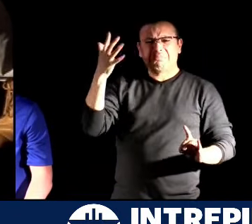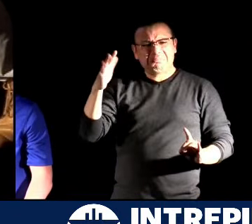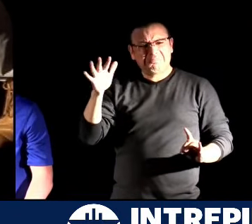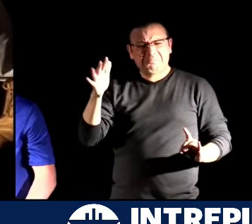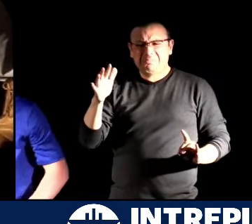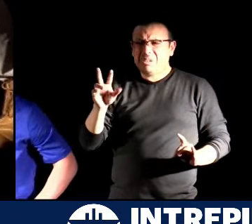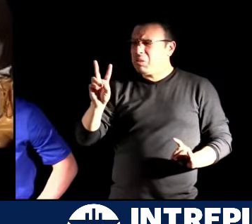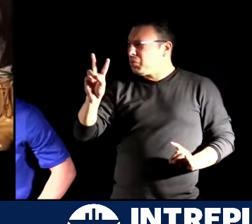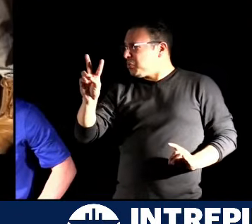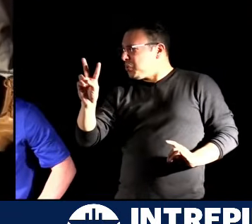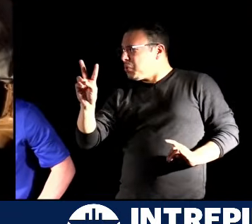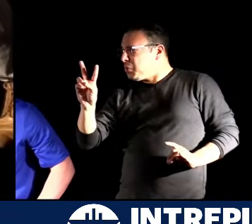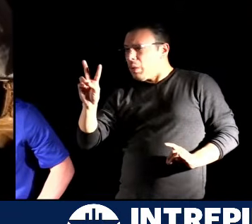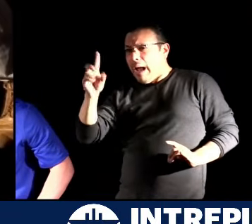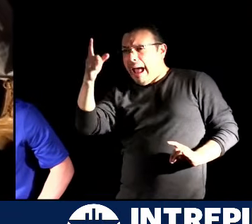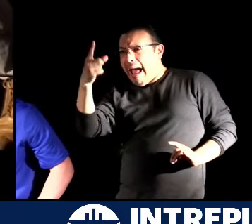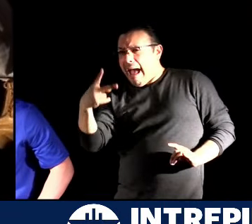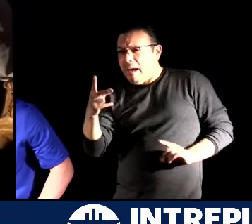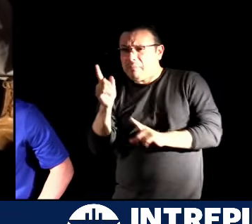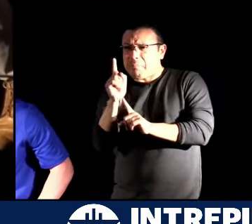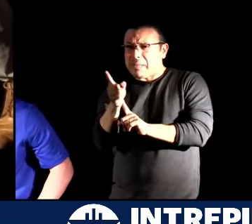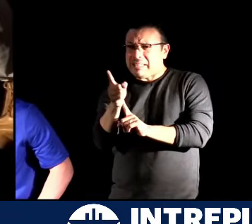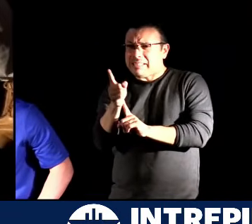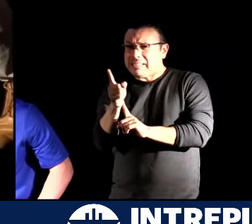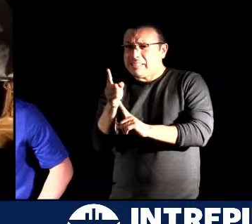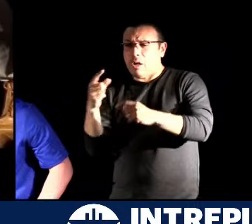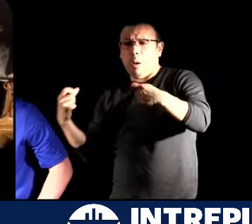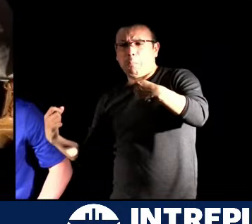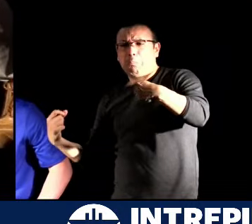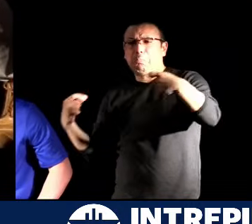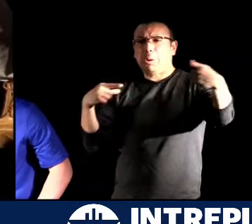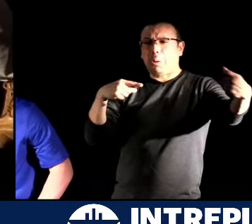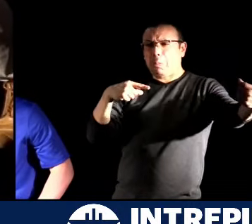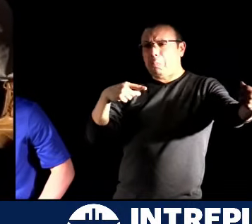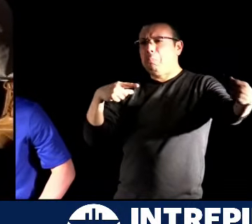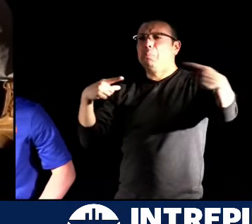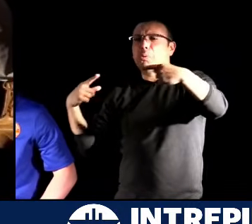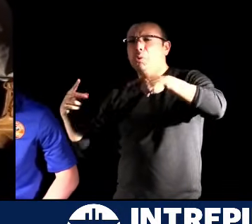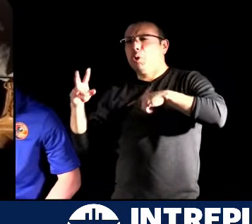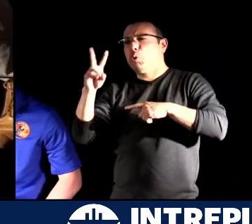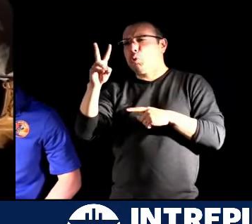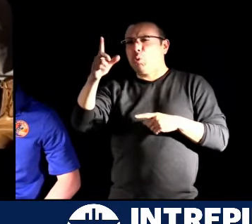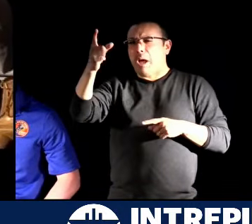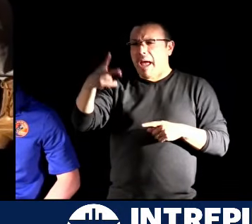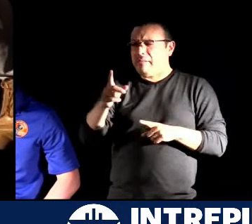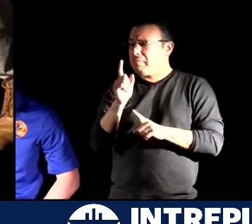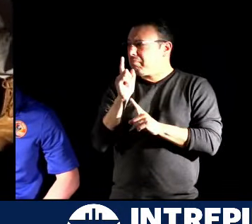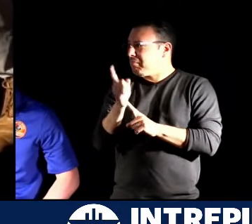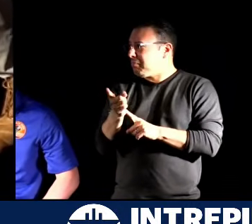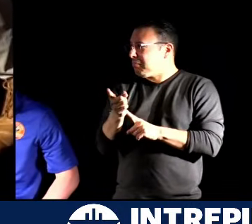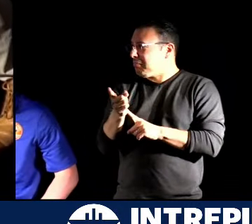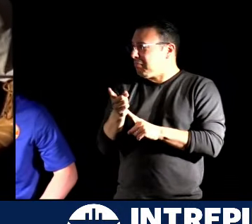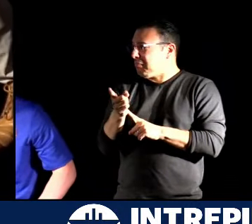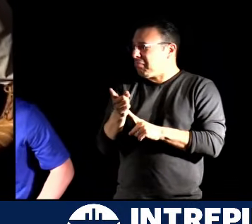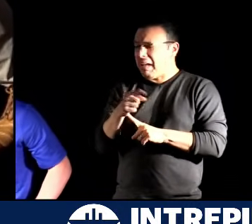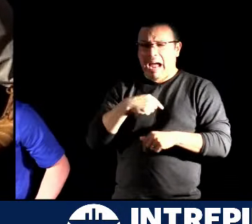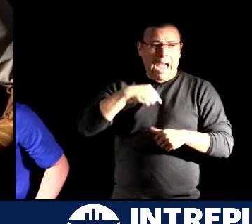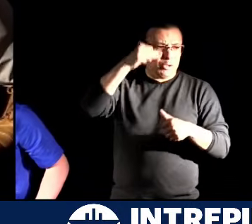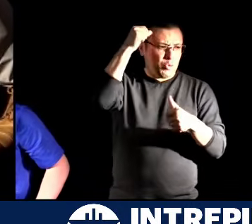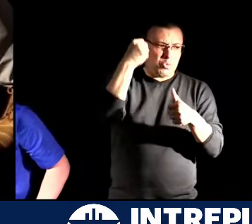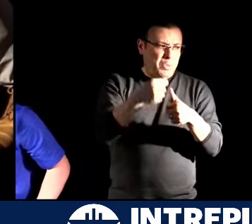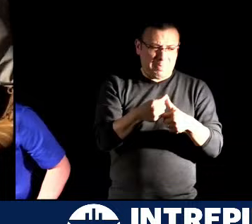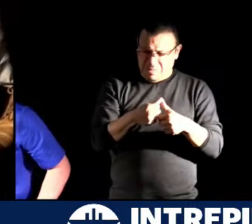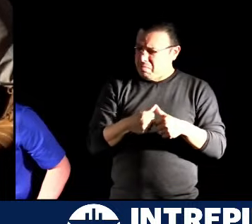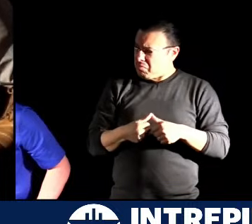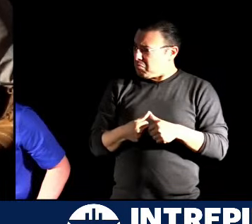and a half minutes now, I think, is the round trip lifetime. Yeah, about, yes. And I think I can't remember the furthest. Okay,